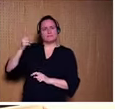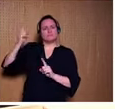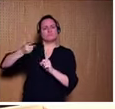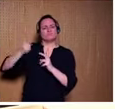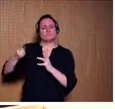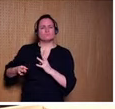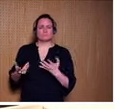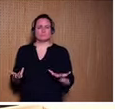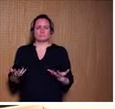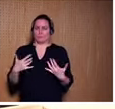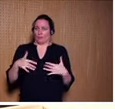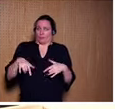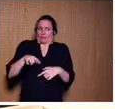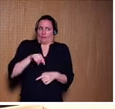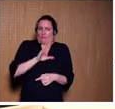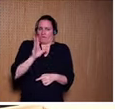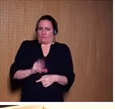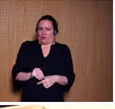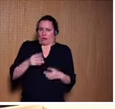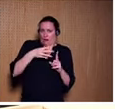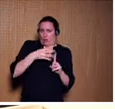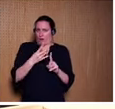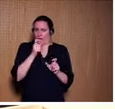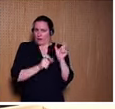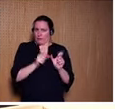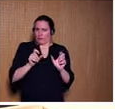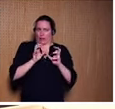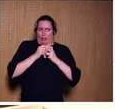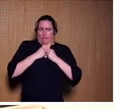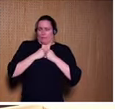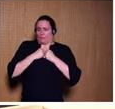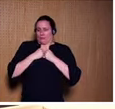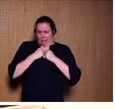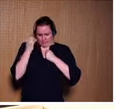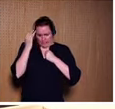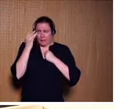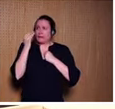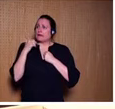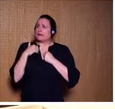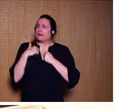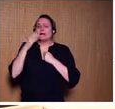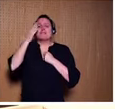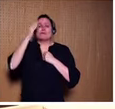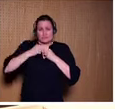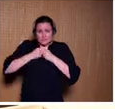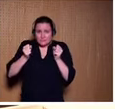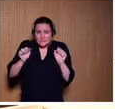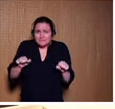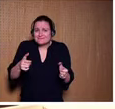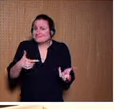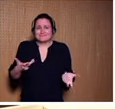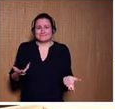queer people all over the continent have been asking the question if there is hope. As an